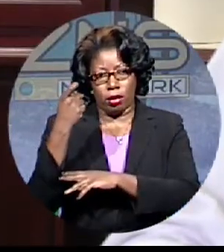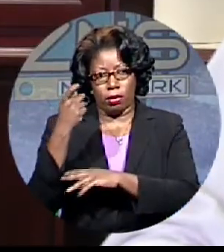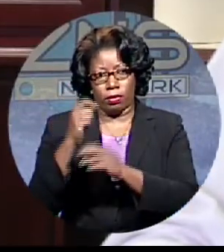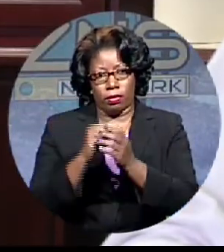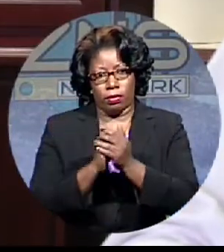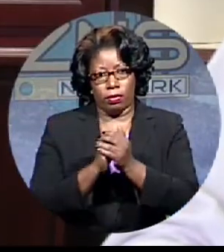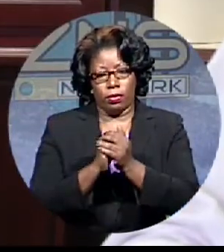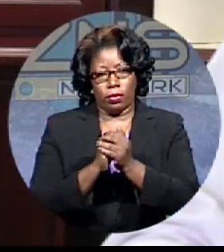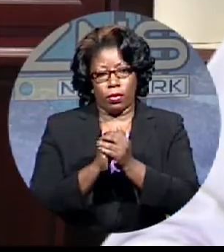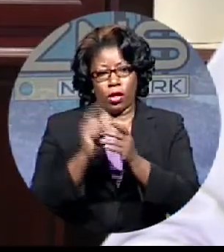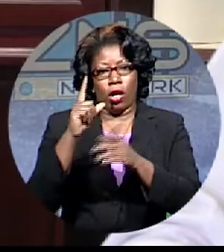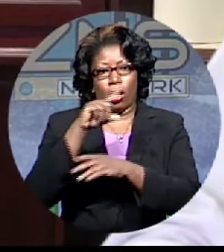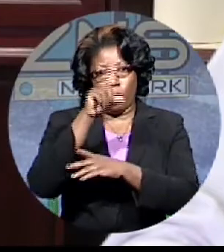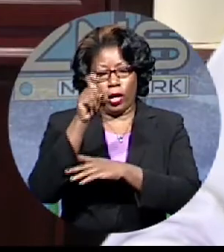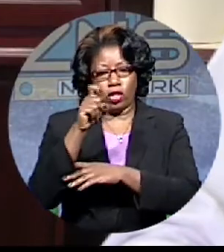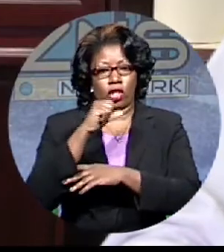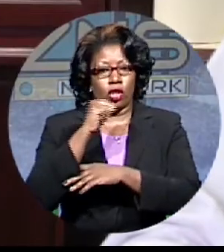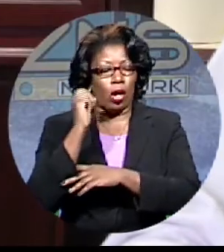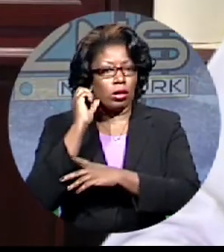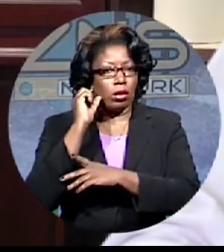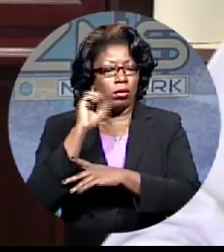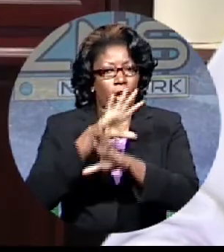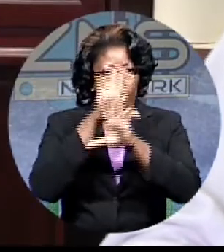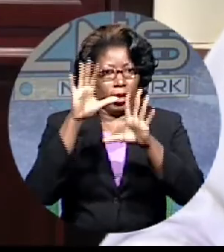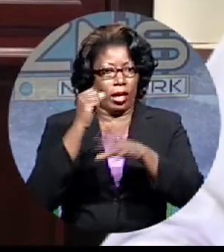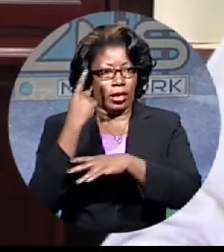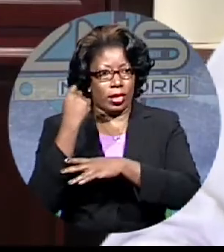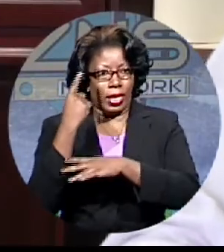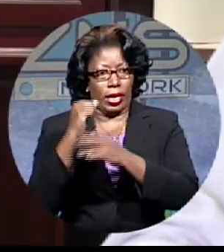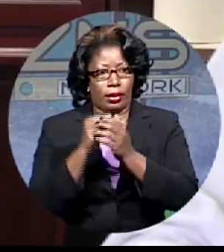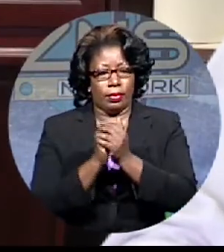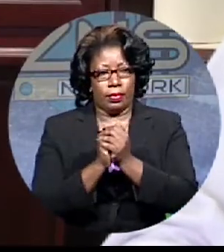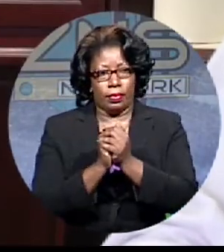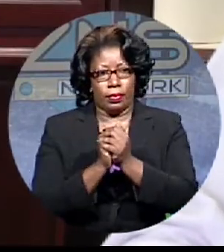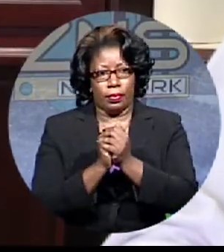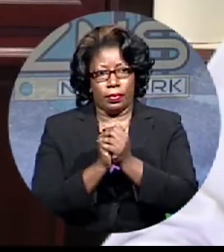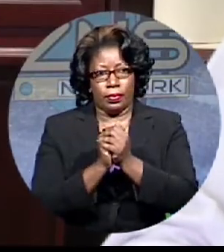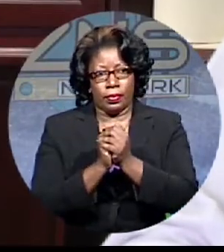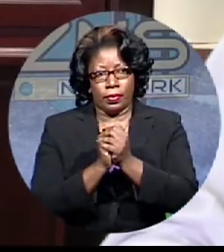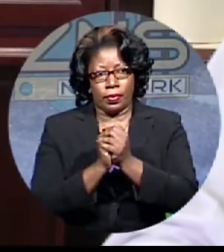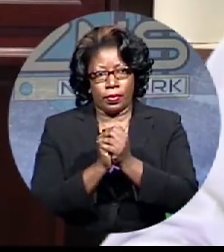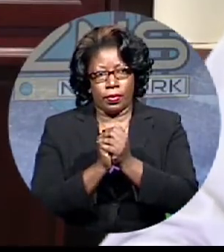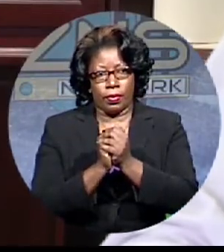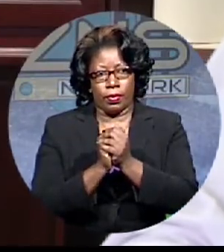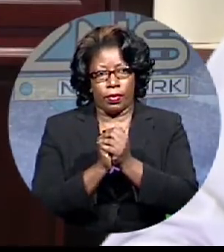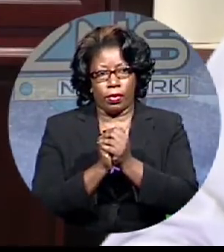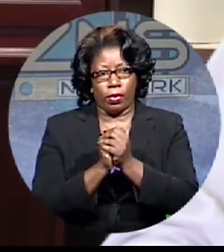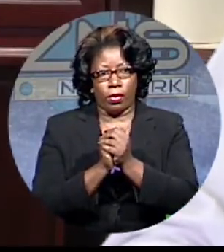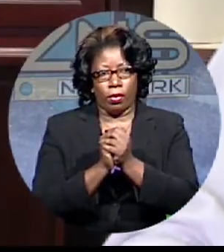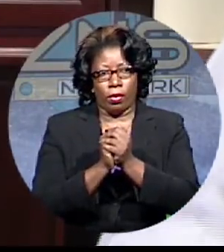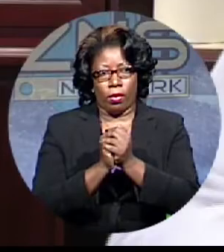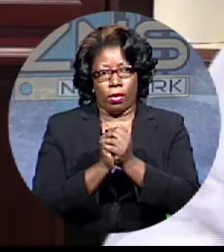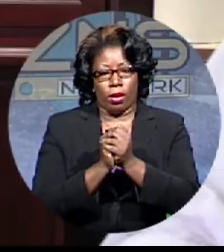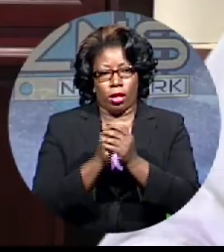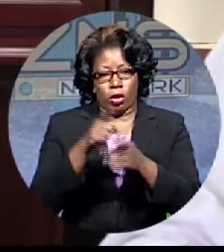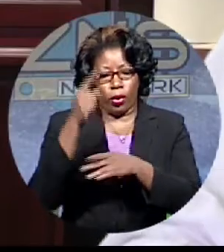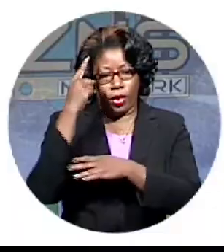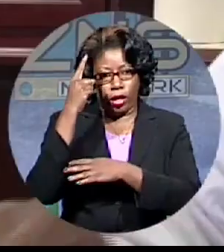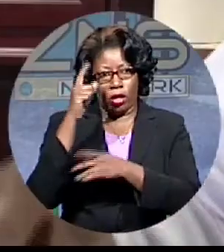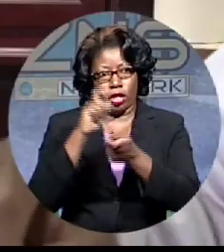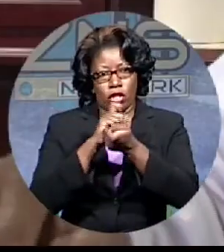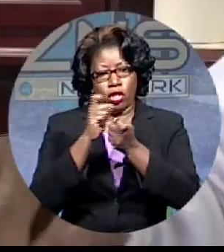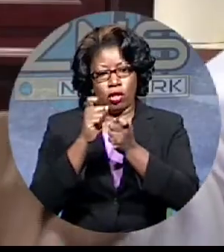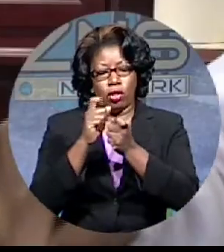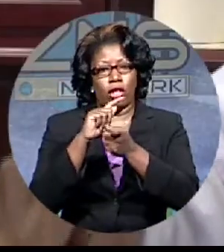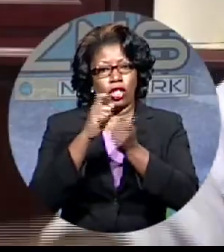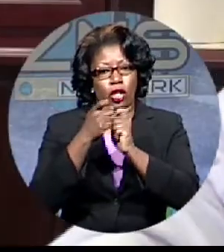on behalf of the people, we have industrial action? They can turn off the lights again? Tell them to turn it off then. We can turn off their lights too. You wouldn't come back through that gate.